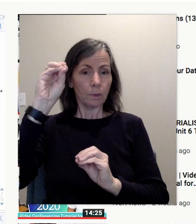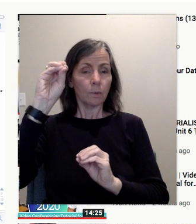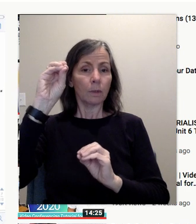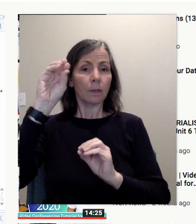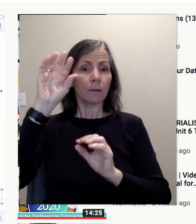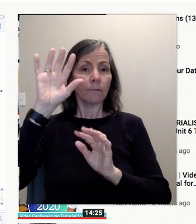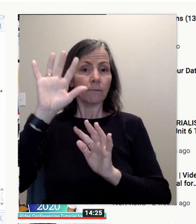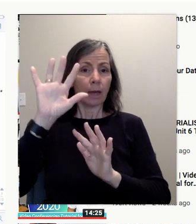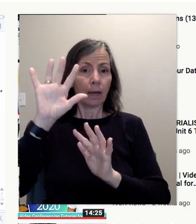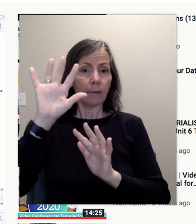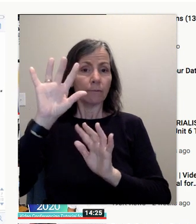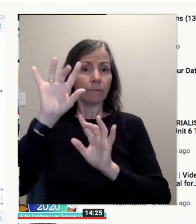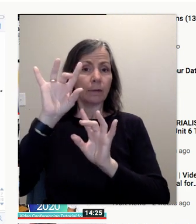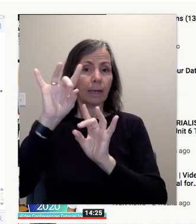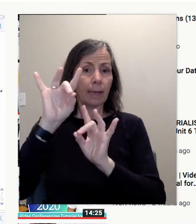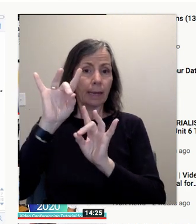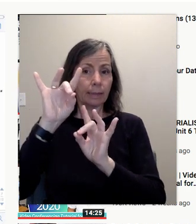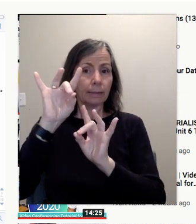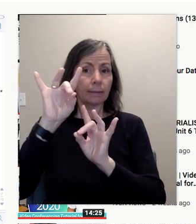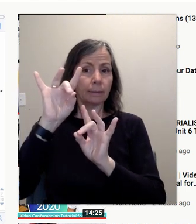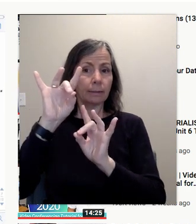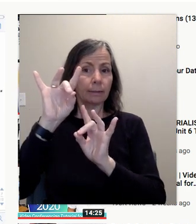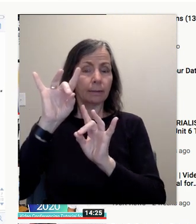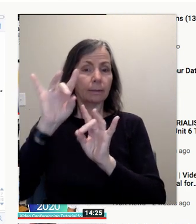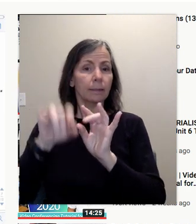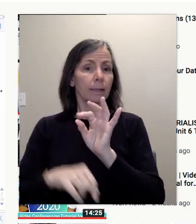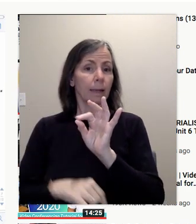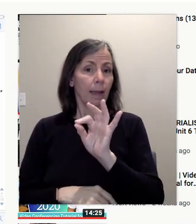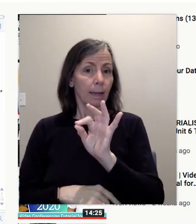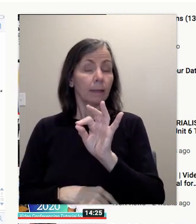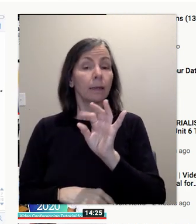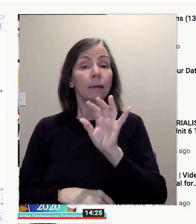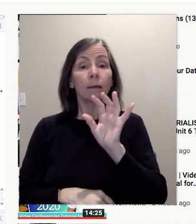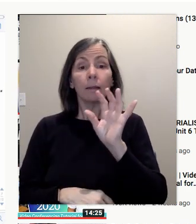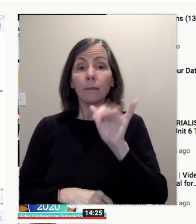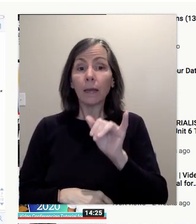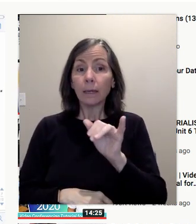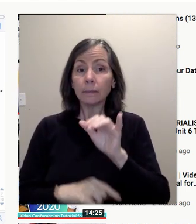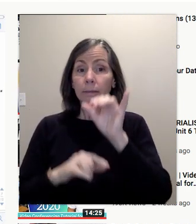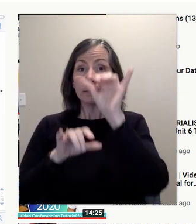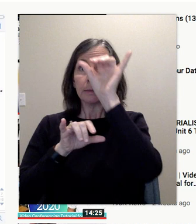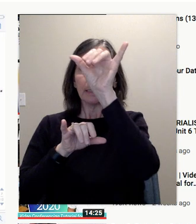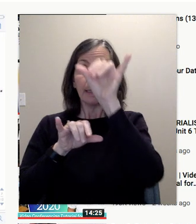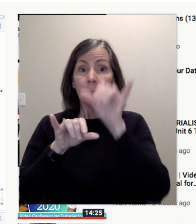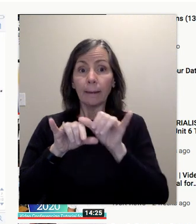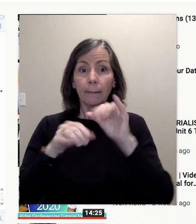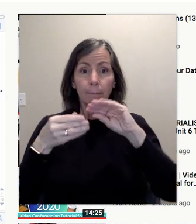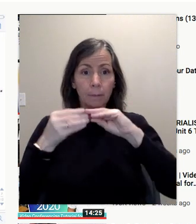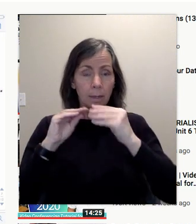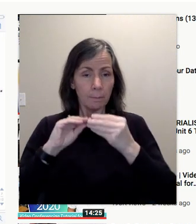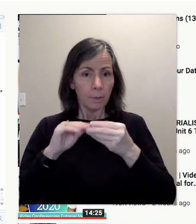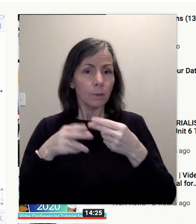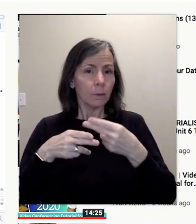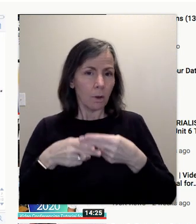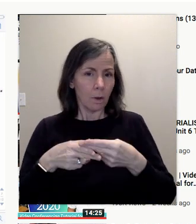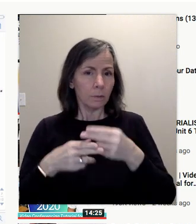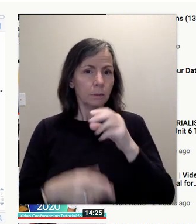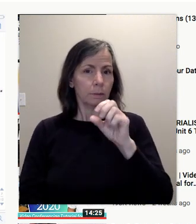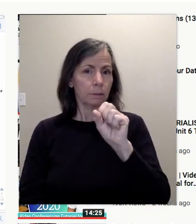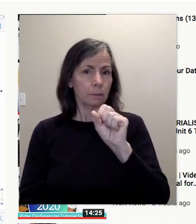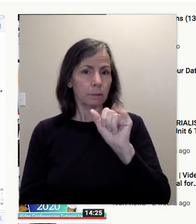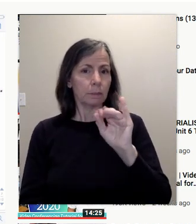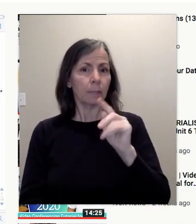So if you notice, there's some symmetry that's happening along this line of